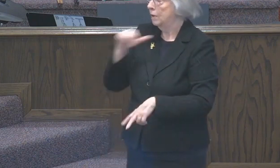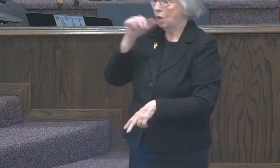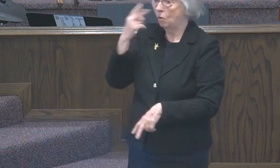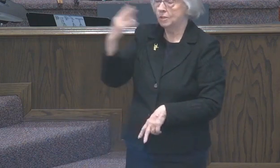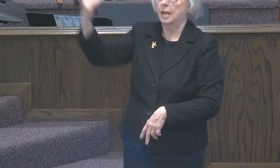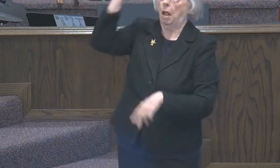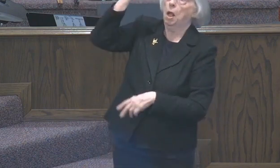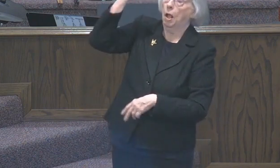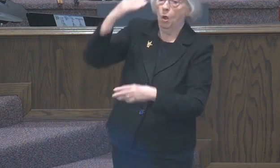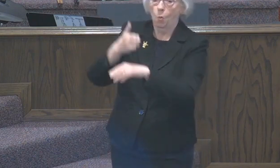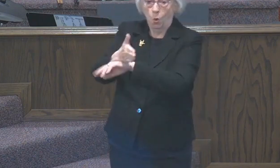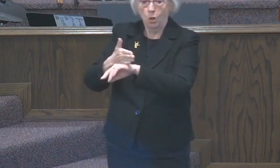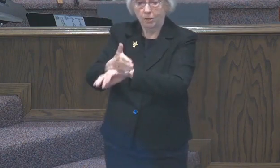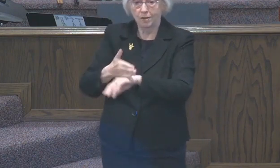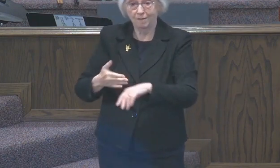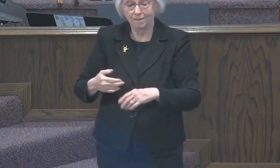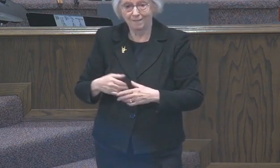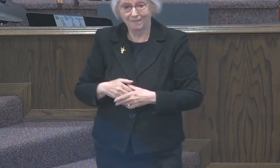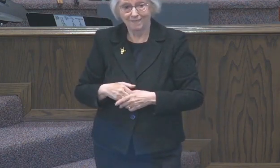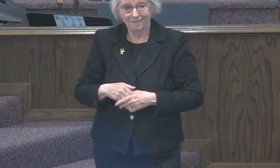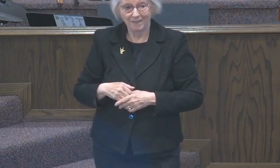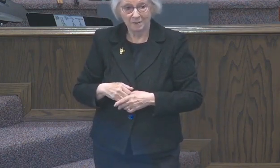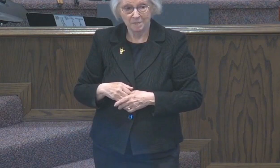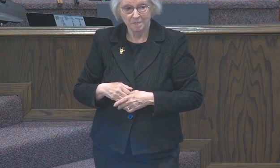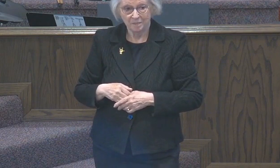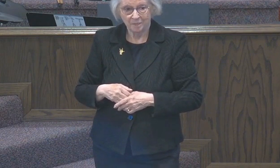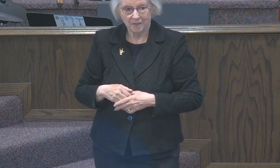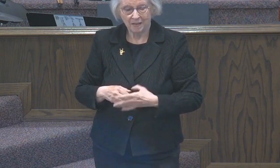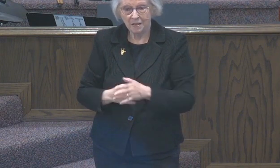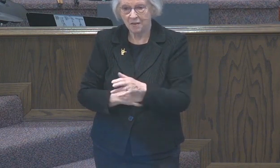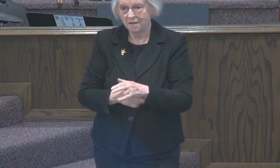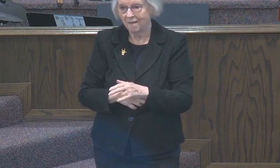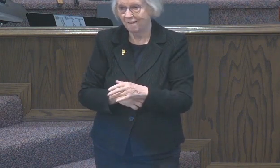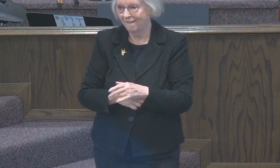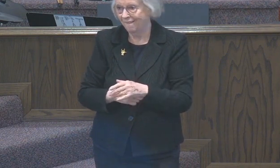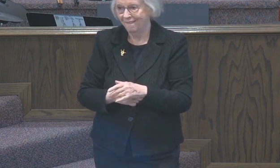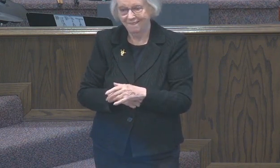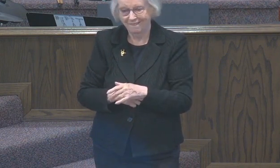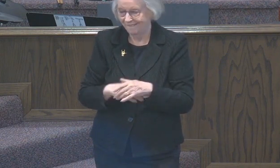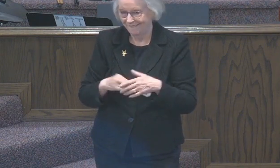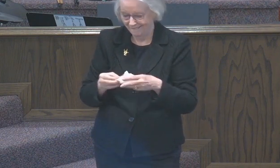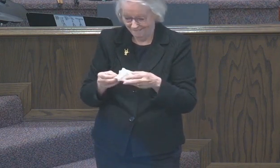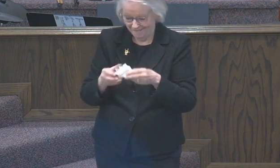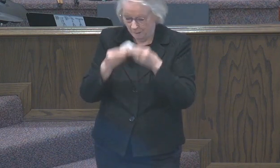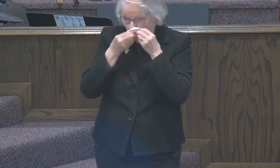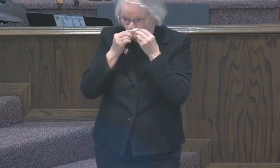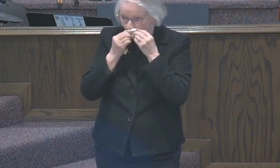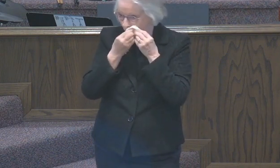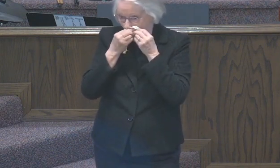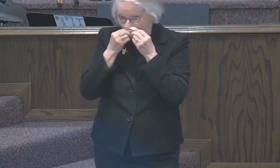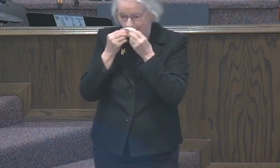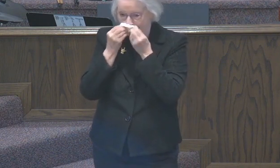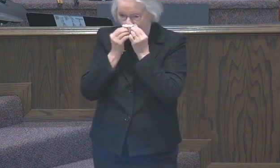see clearly. Discernment is to detect with the eyes or to see or understand